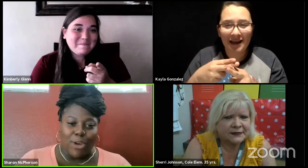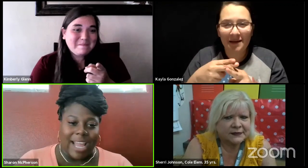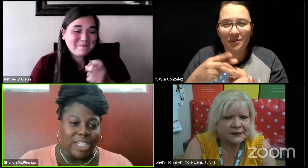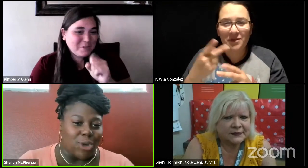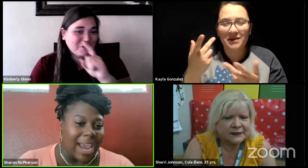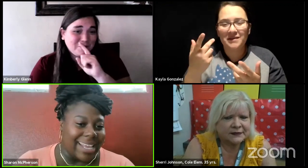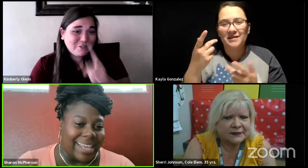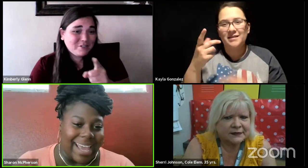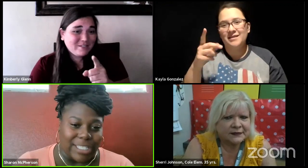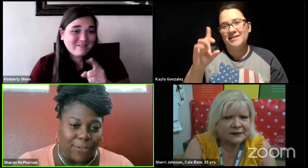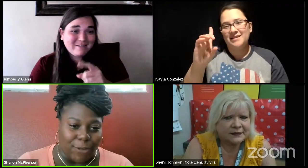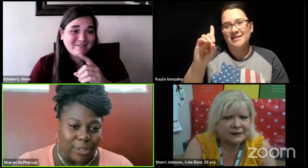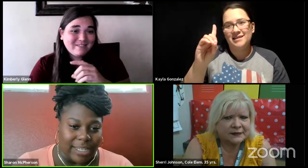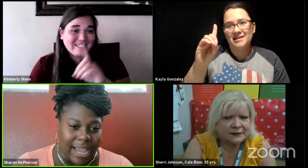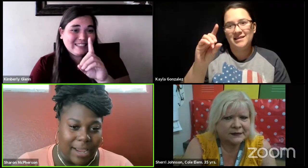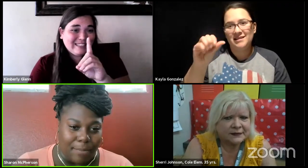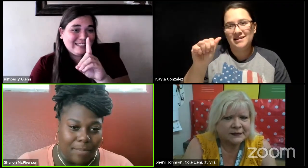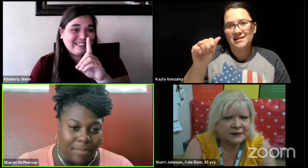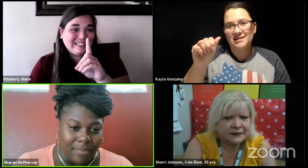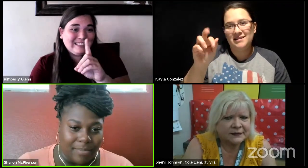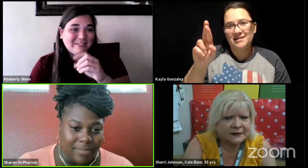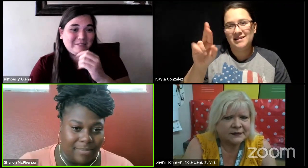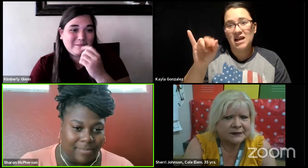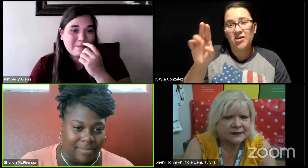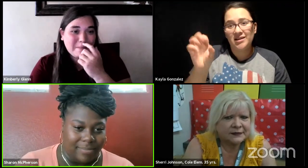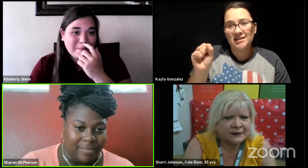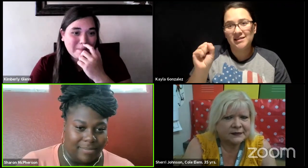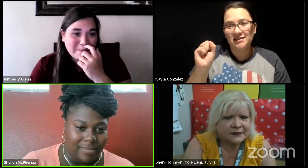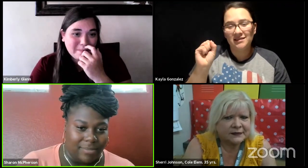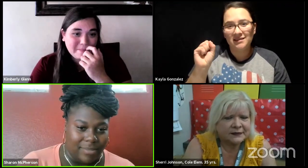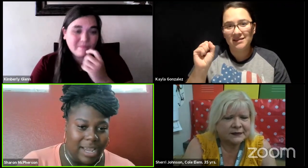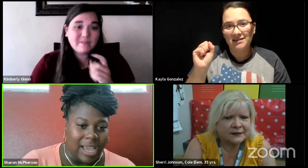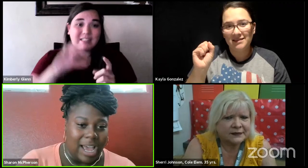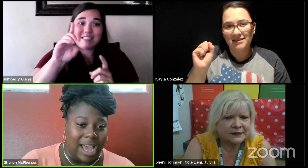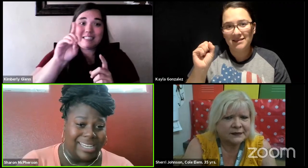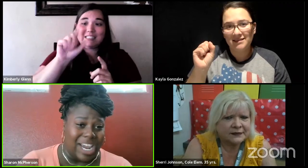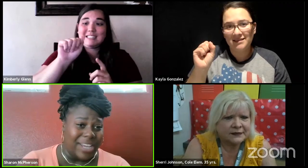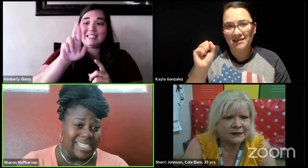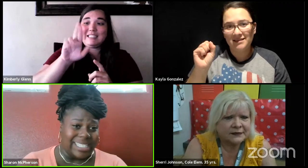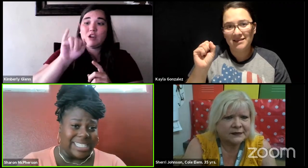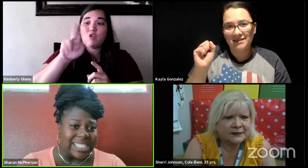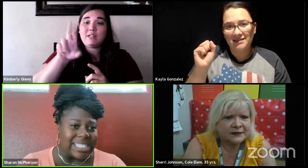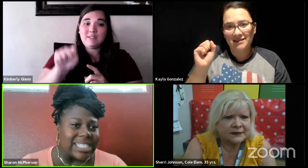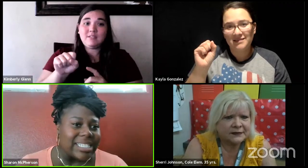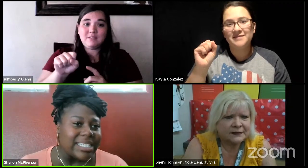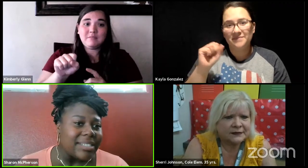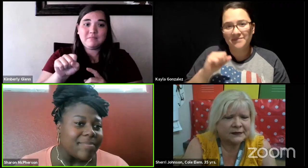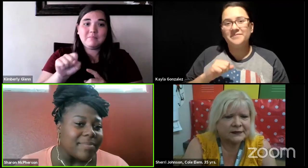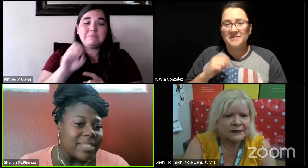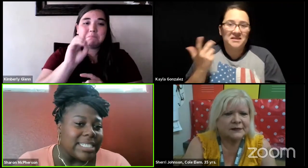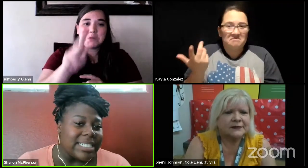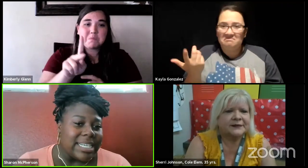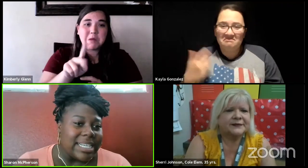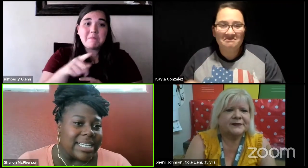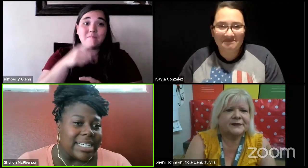I'm going to go ahead and try to guess the first name. Darius?